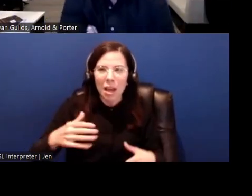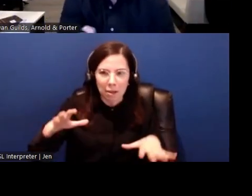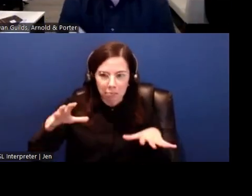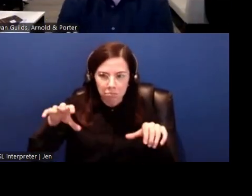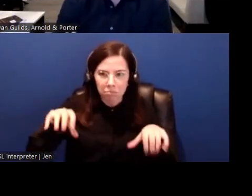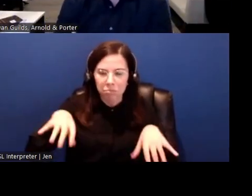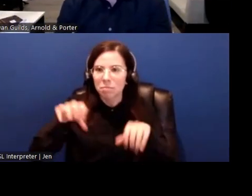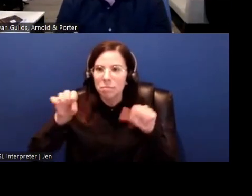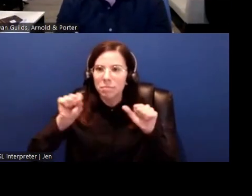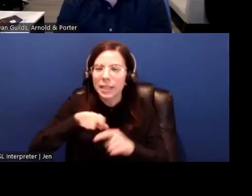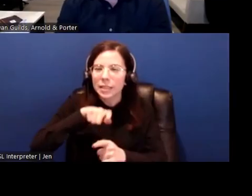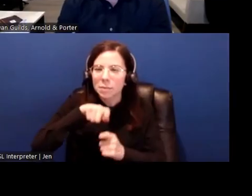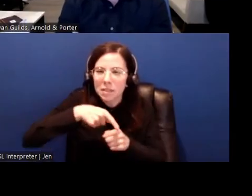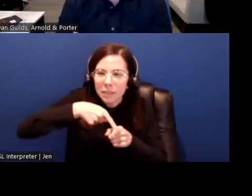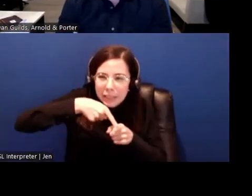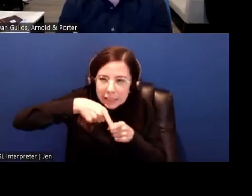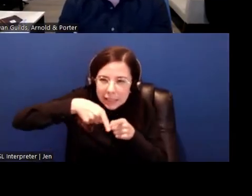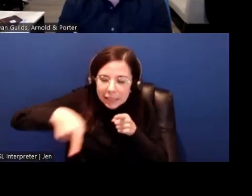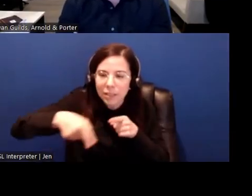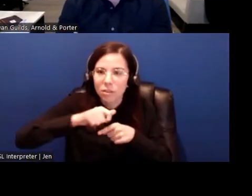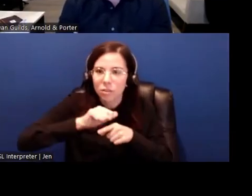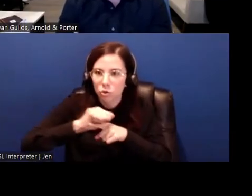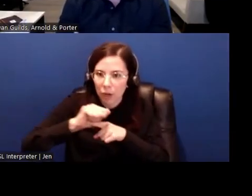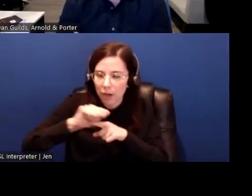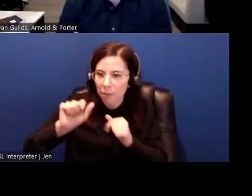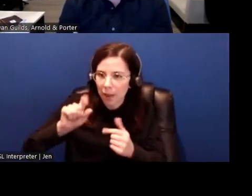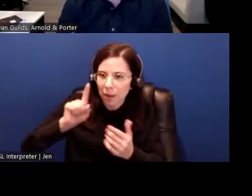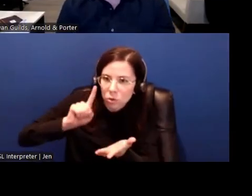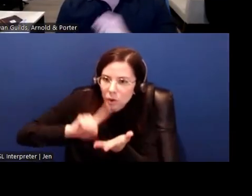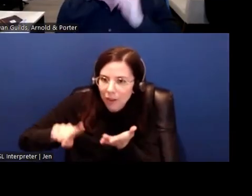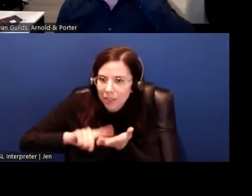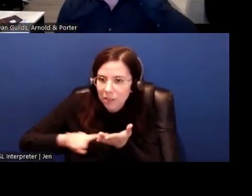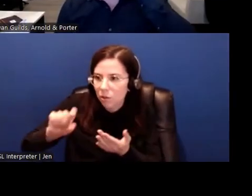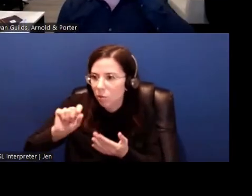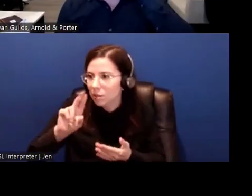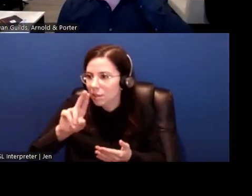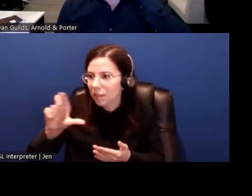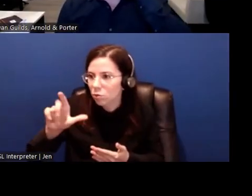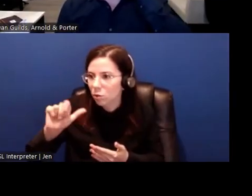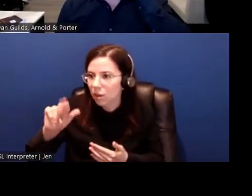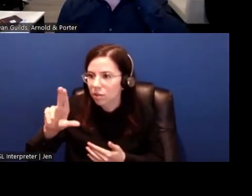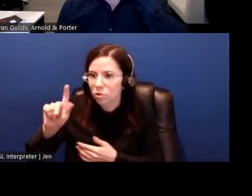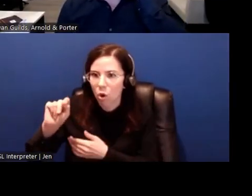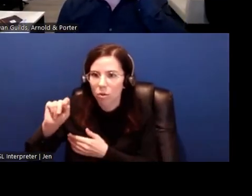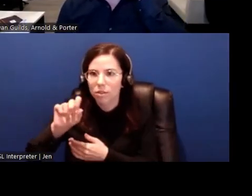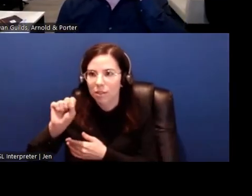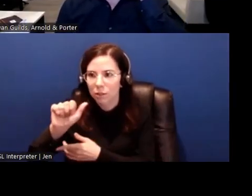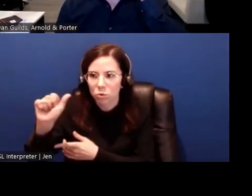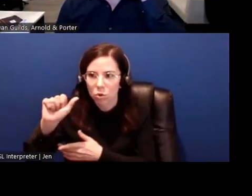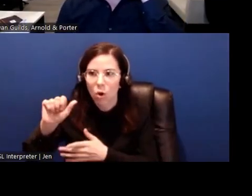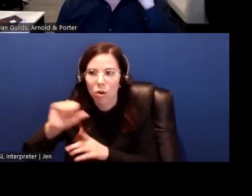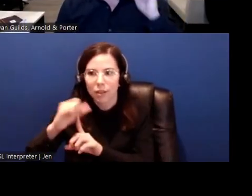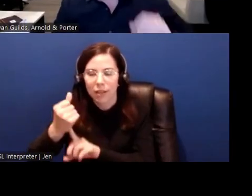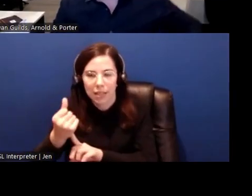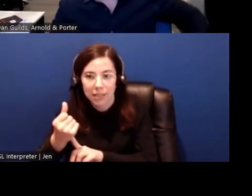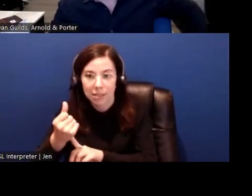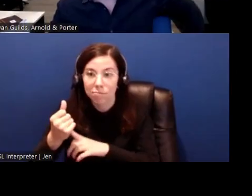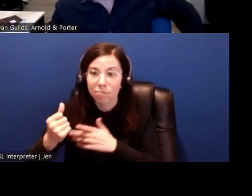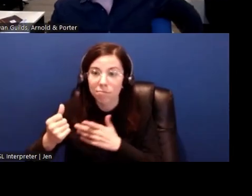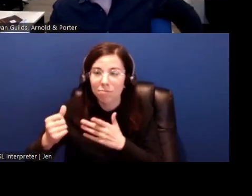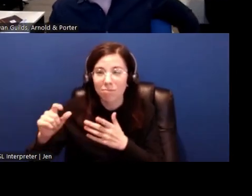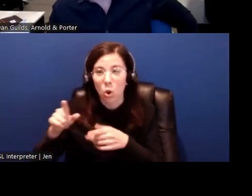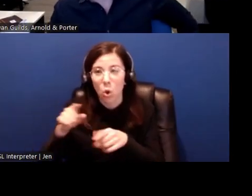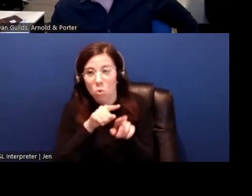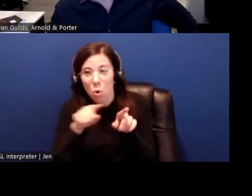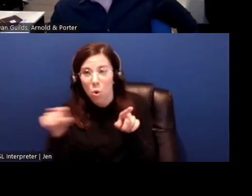training to investigate sexual assault cases. So they come with a greater level